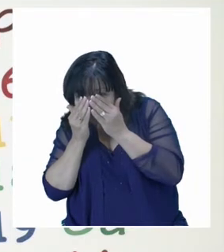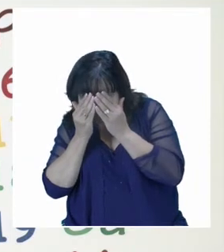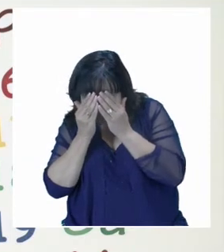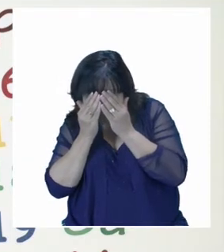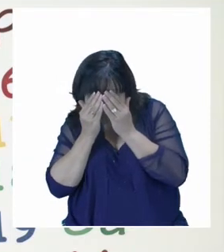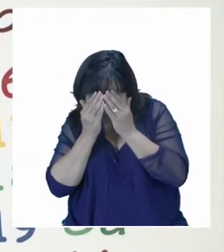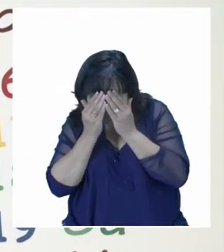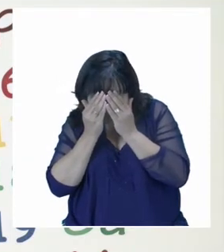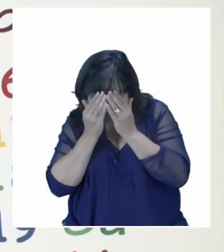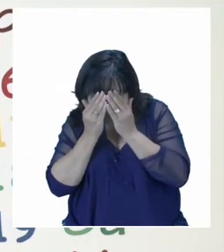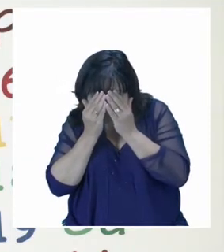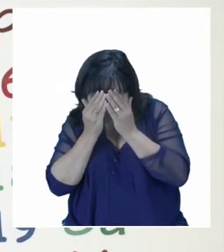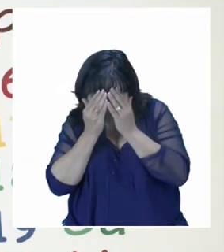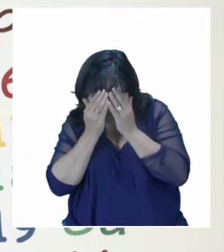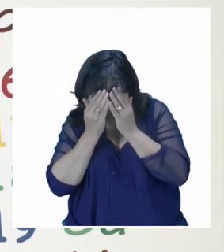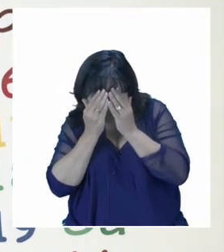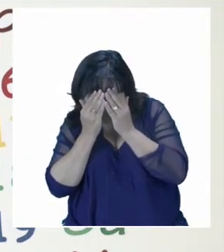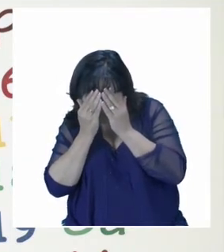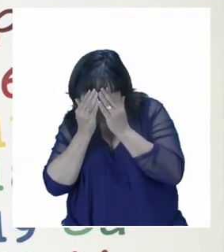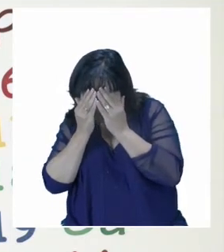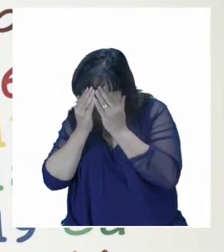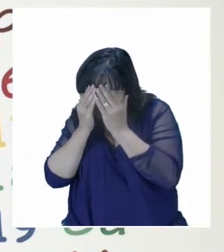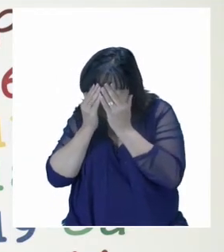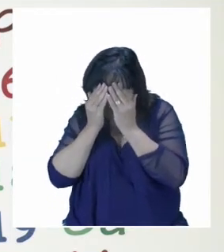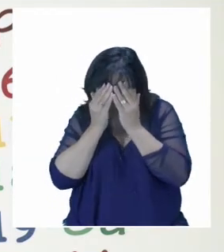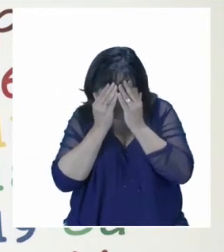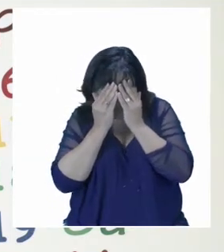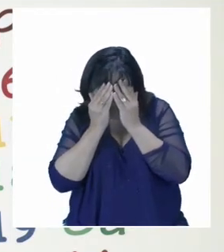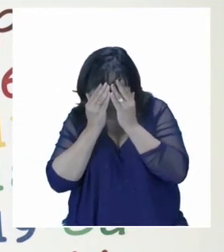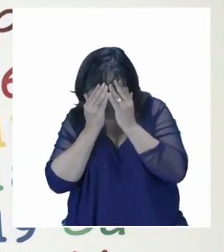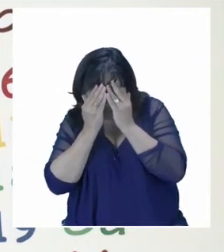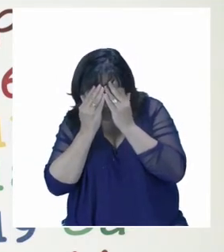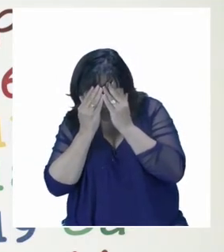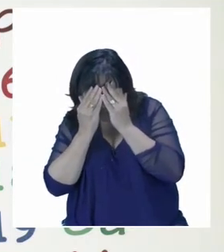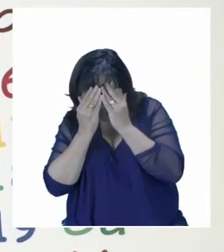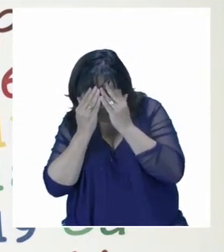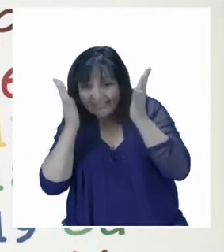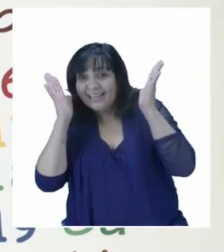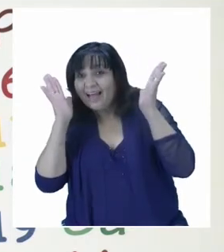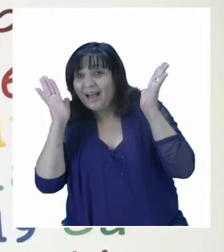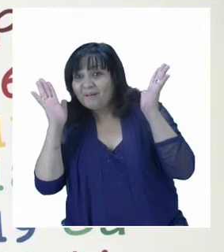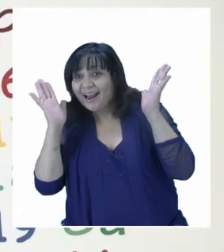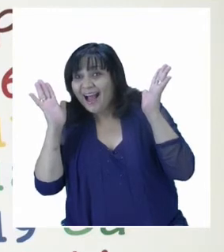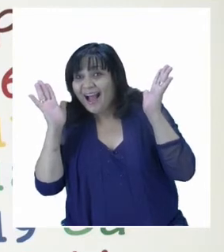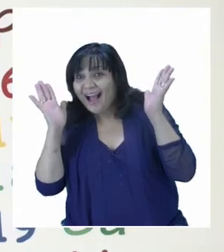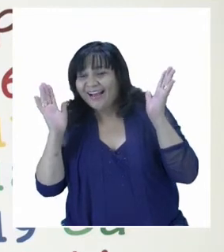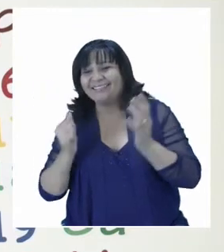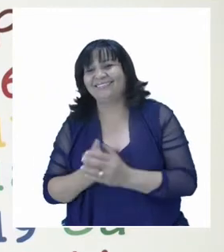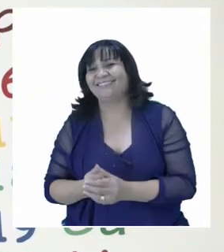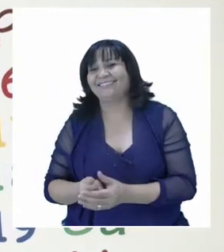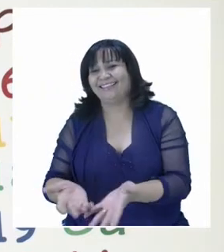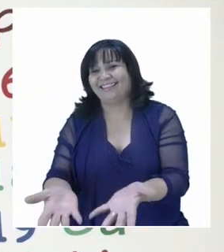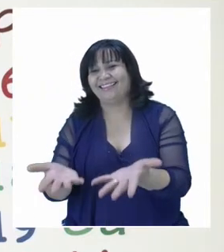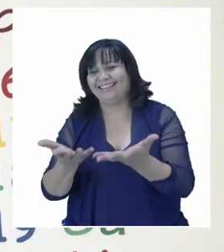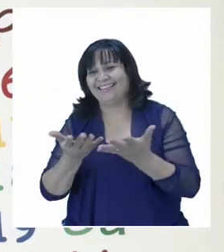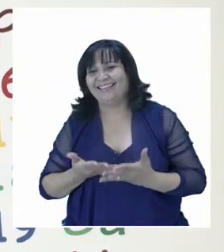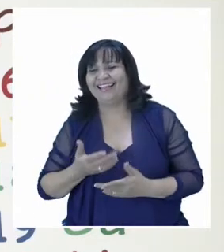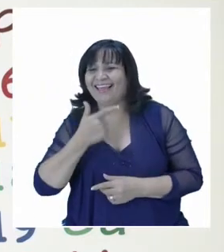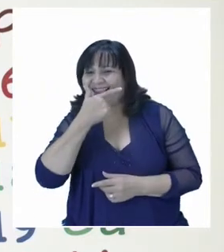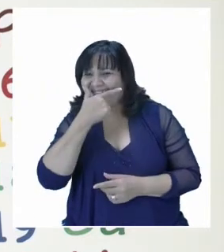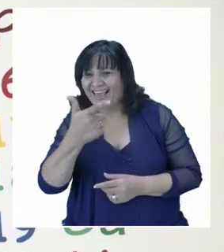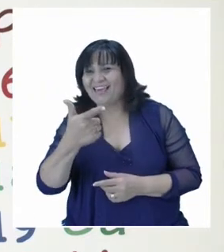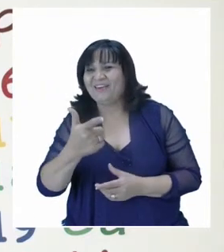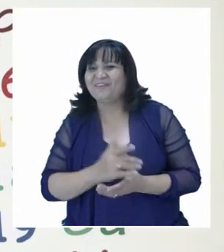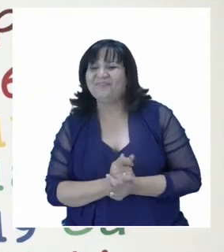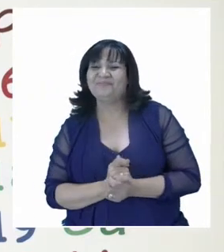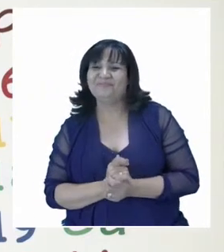I open it? Ooh. Oh, thank you so much,